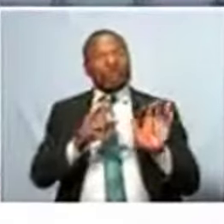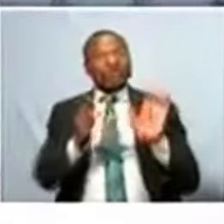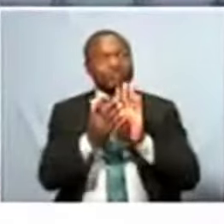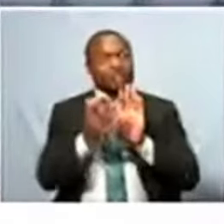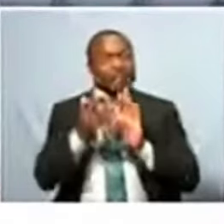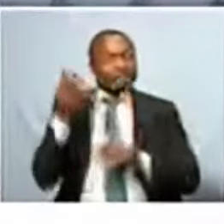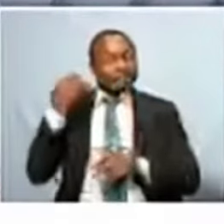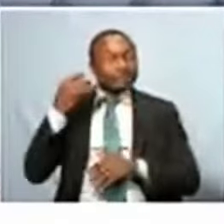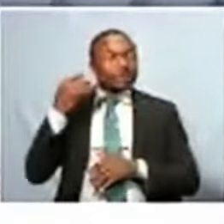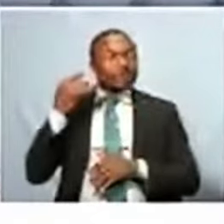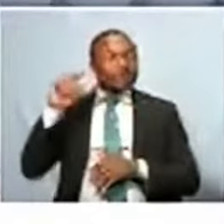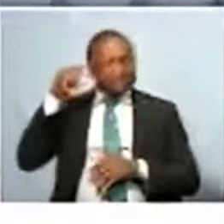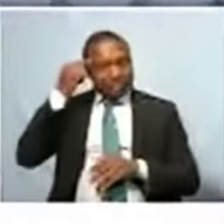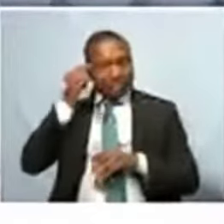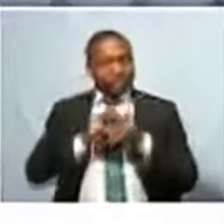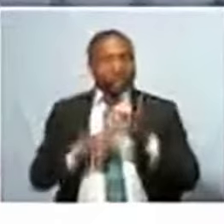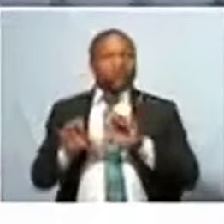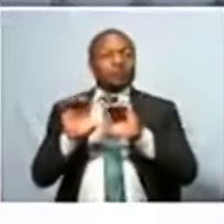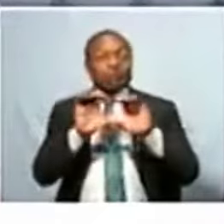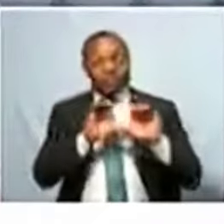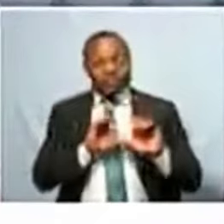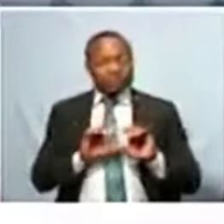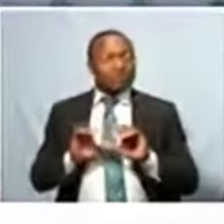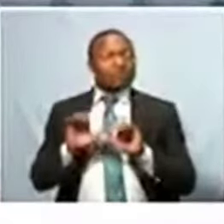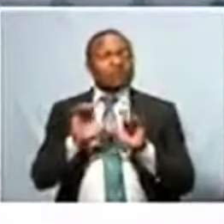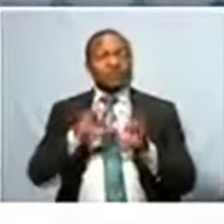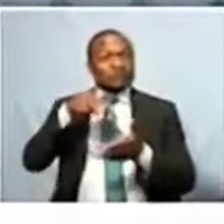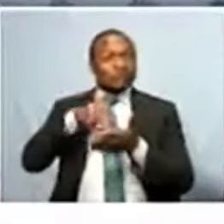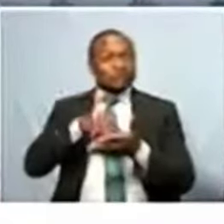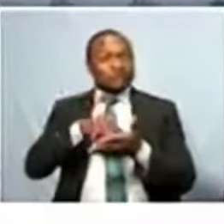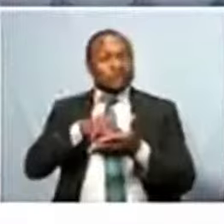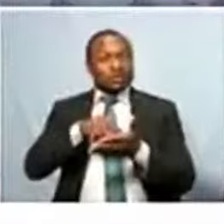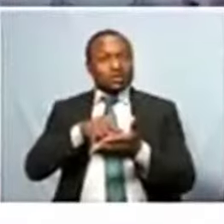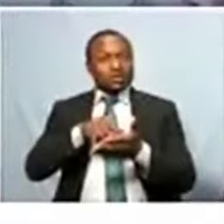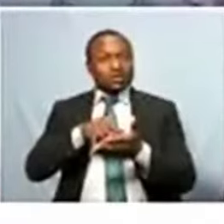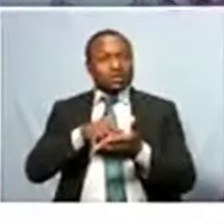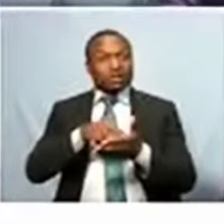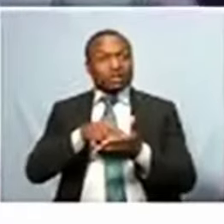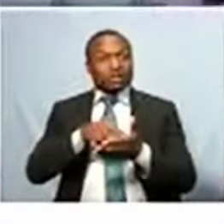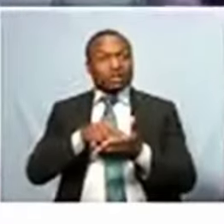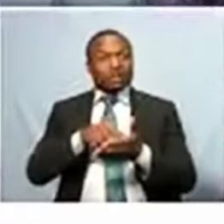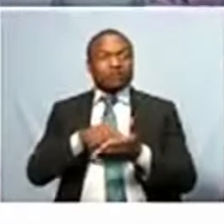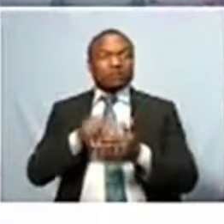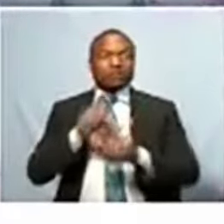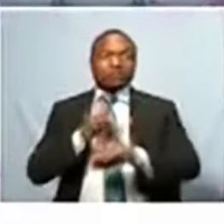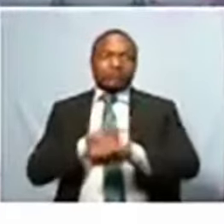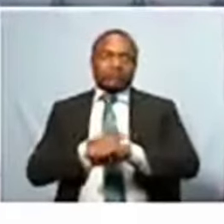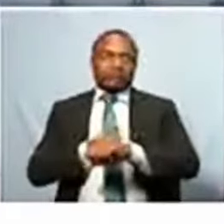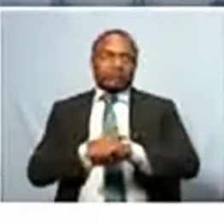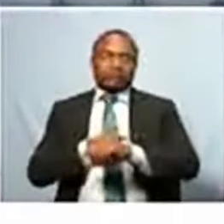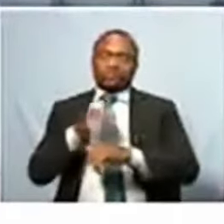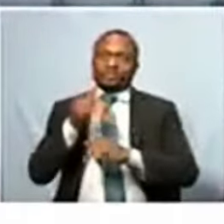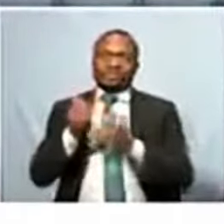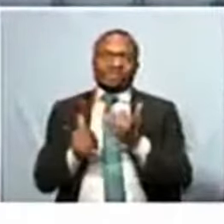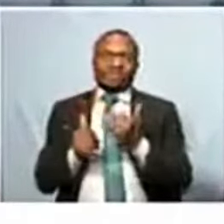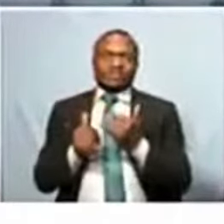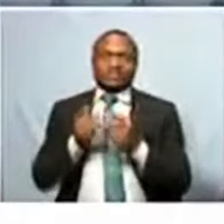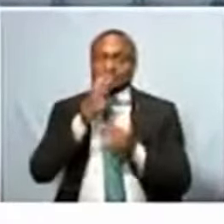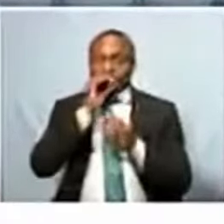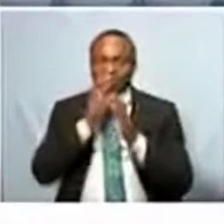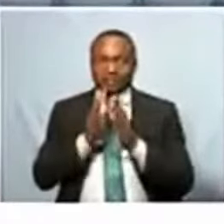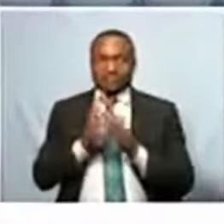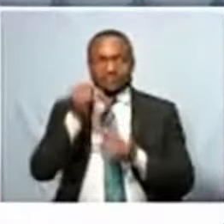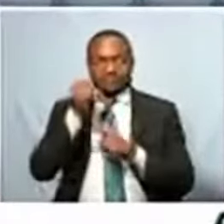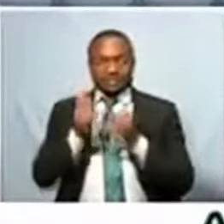regime, what would have done, Madam Speaker, is to stand and look for an opportunity to revenge. Your time is almost up. Madam Speaker,